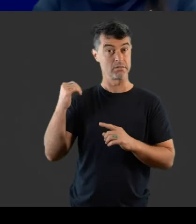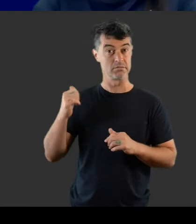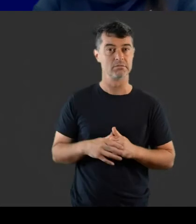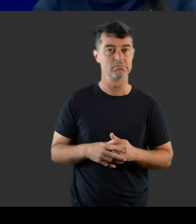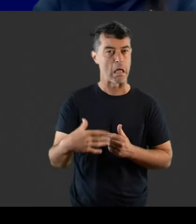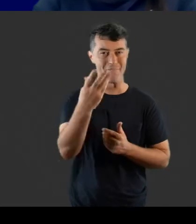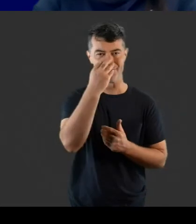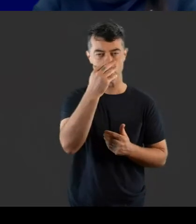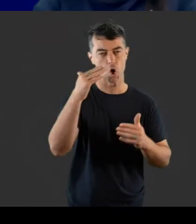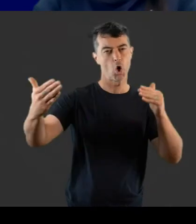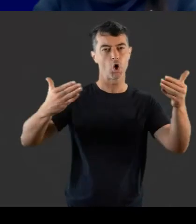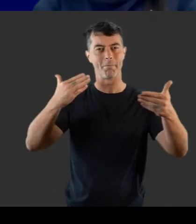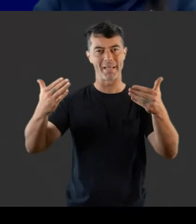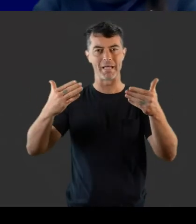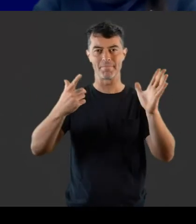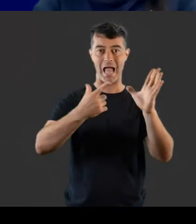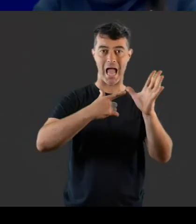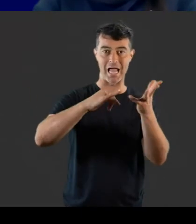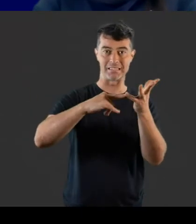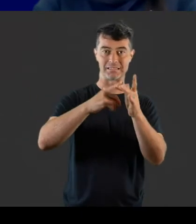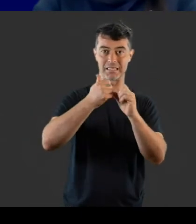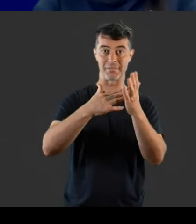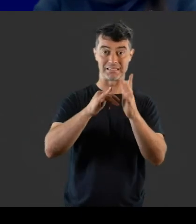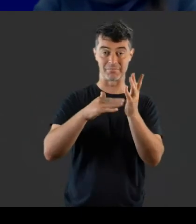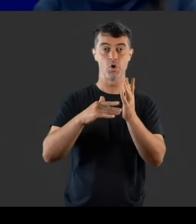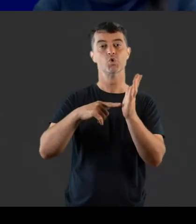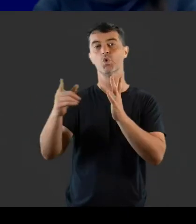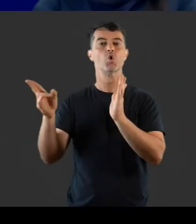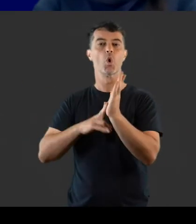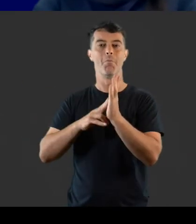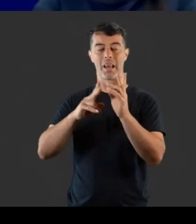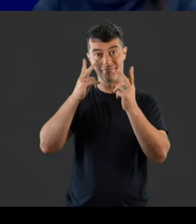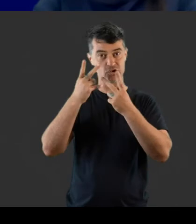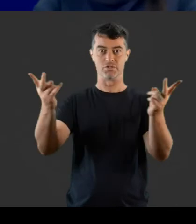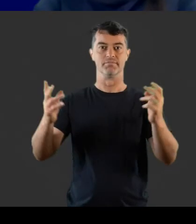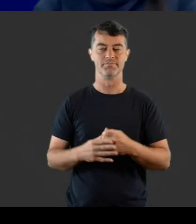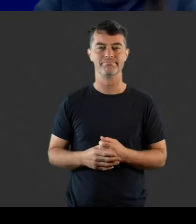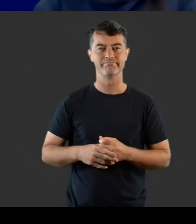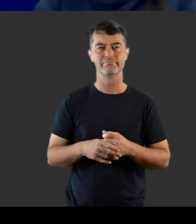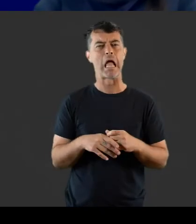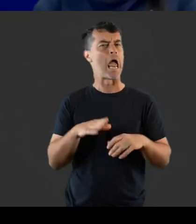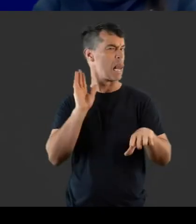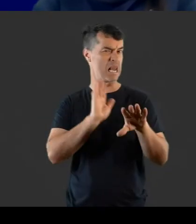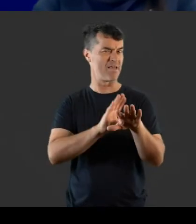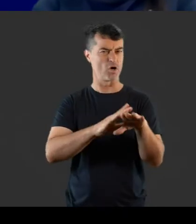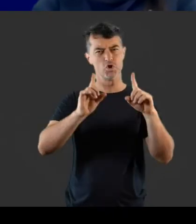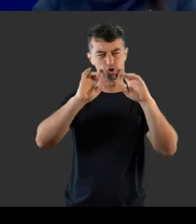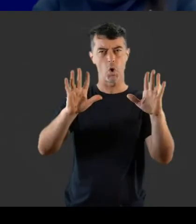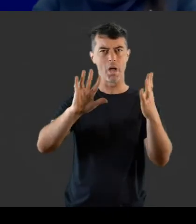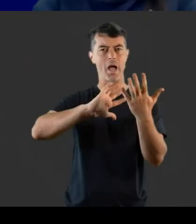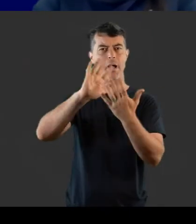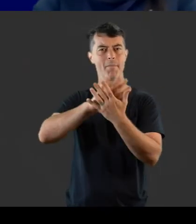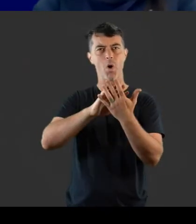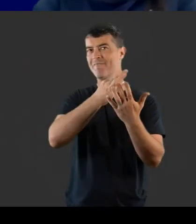of the slide, there is a photograph comparing astigmatism with normal vision. The left-hand